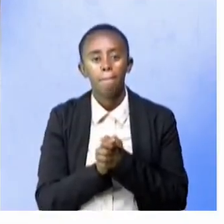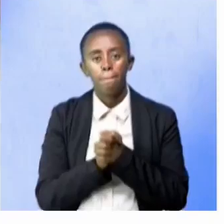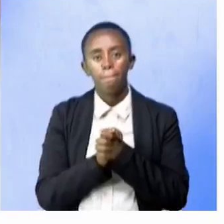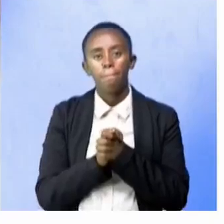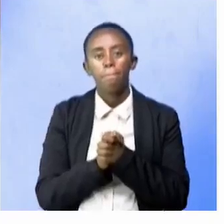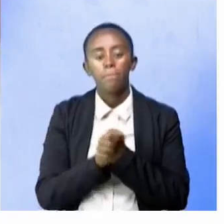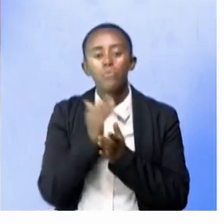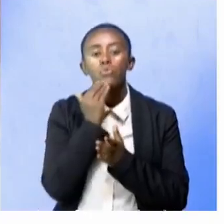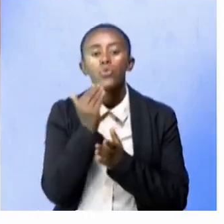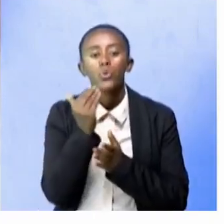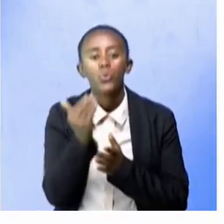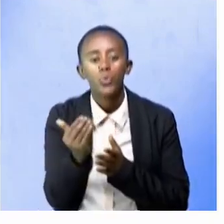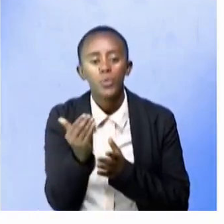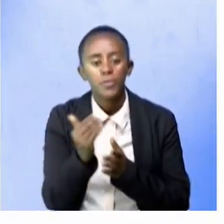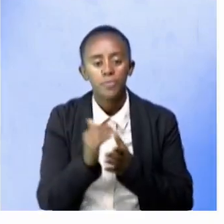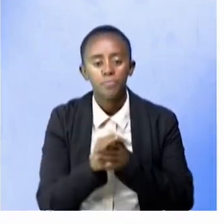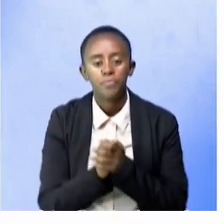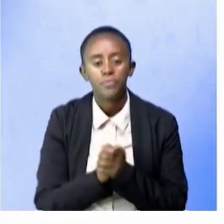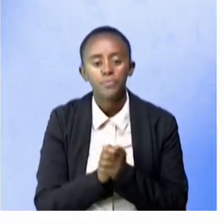Good.